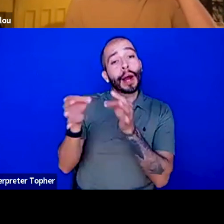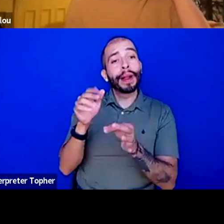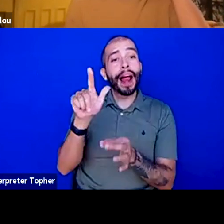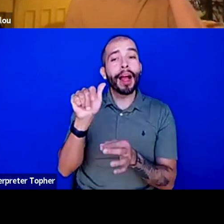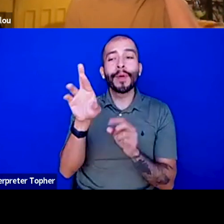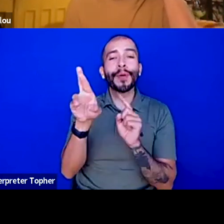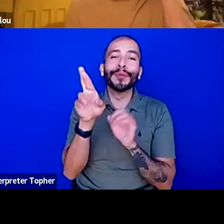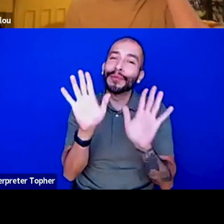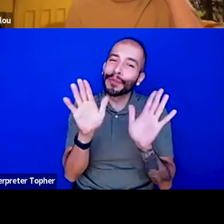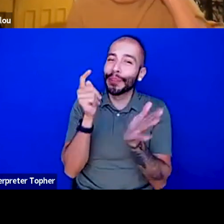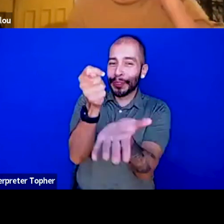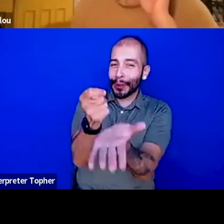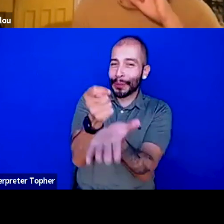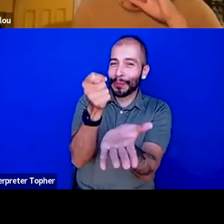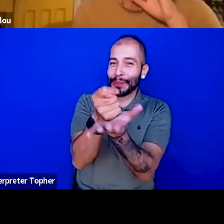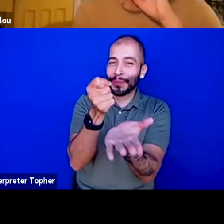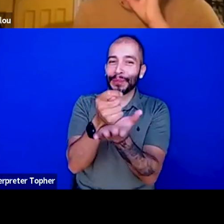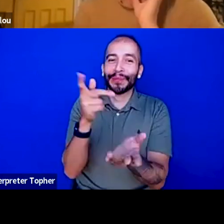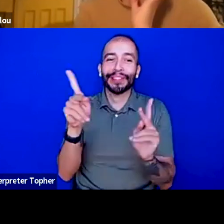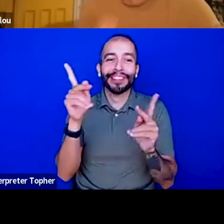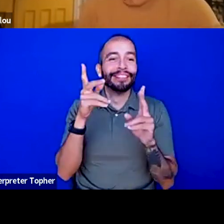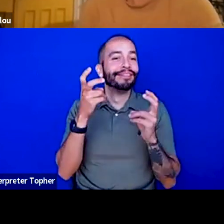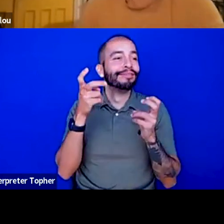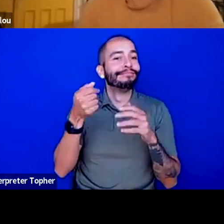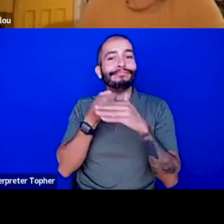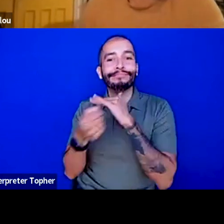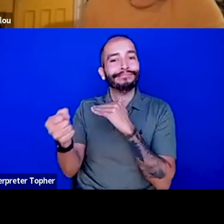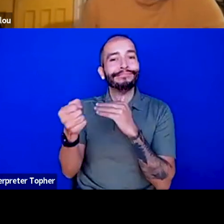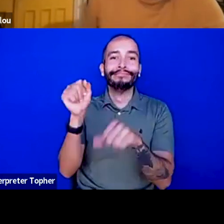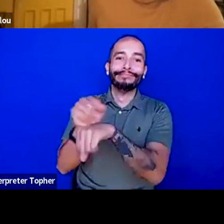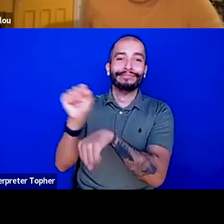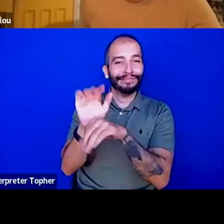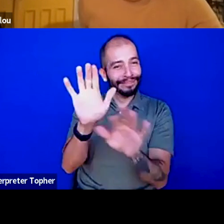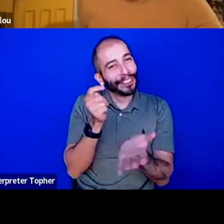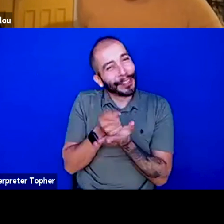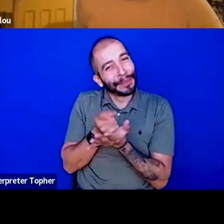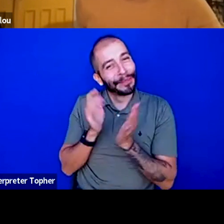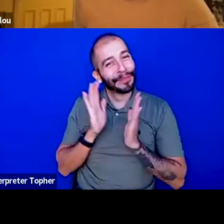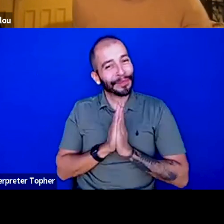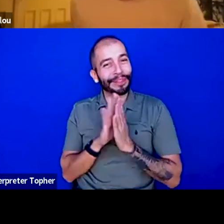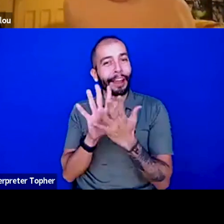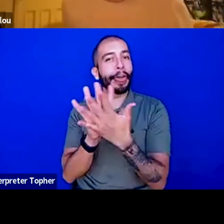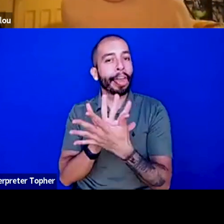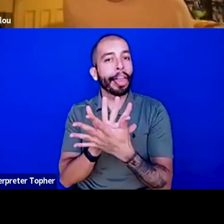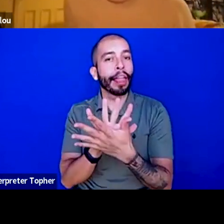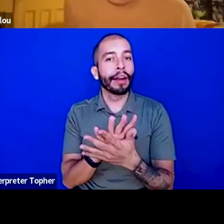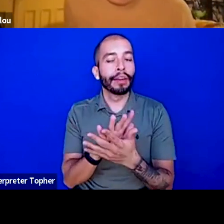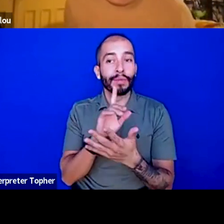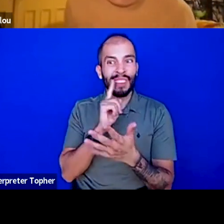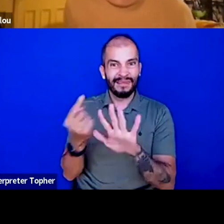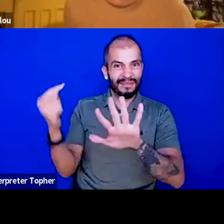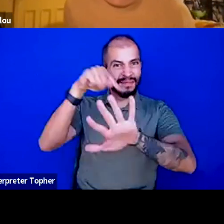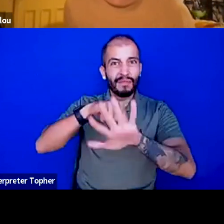confinement and that form of extraction for profit. Some of that labor is done to maintain the institution